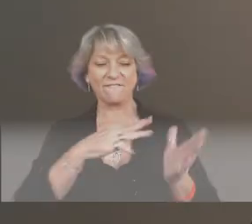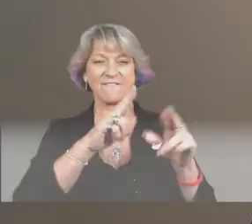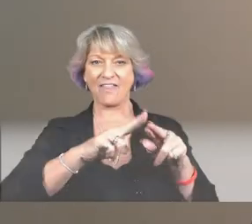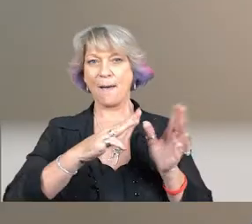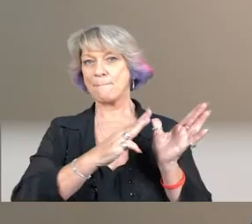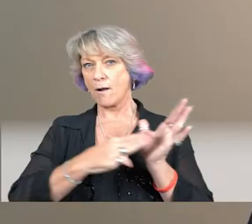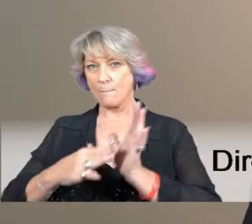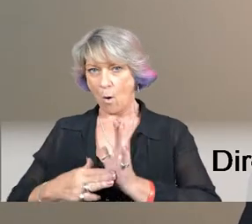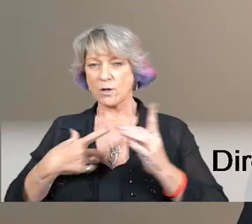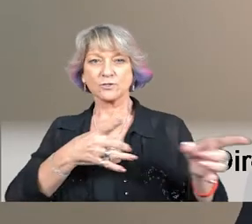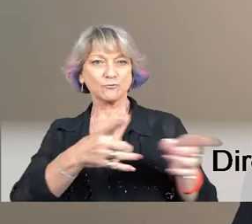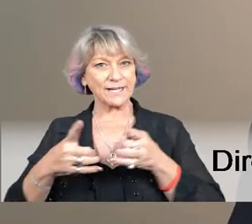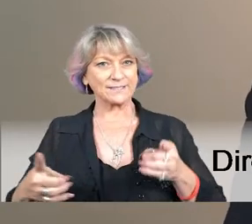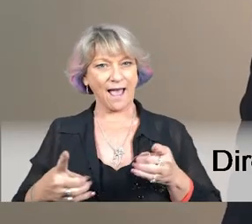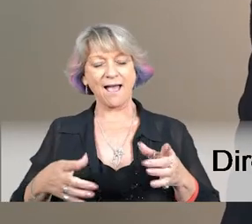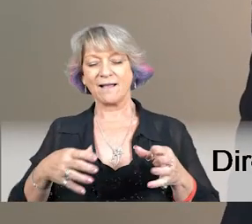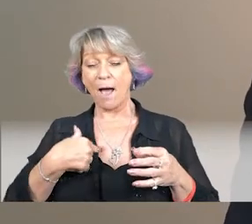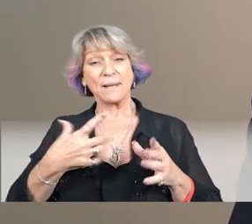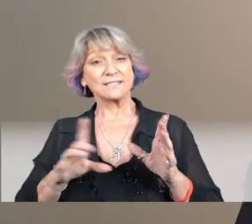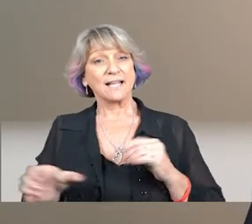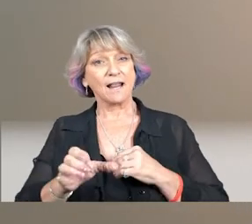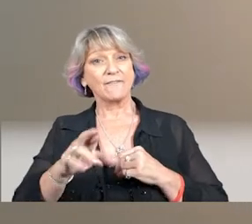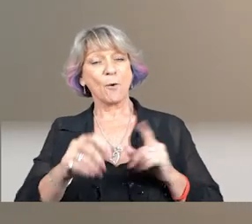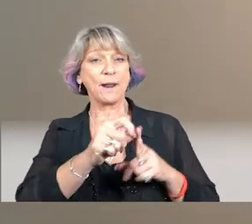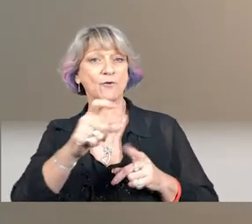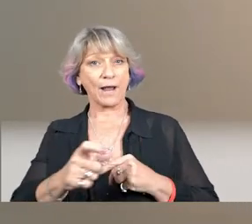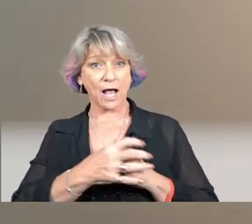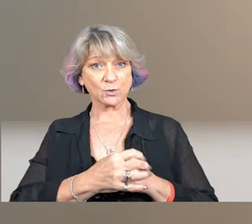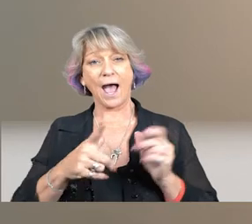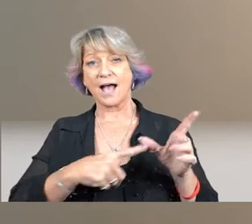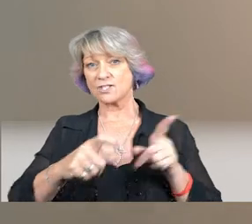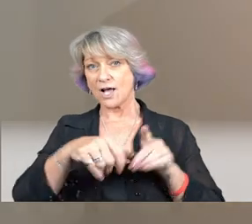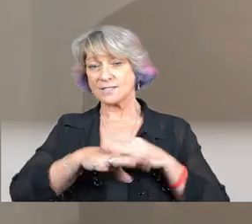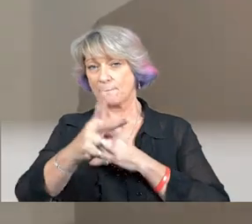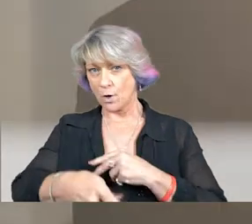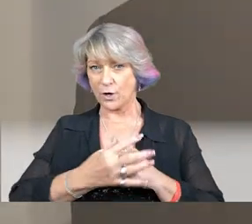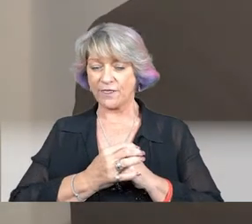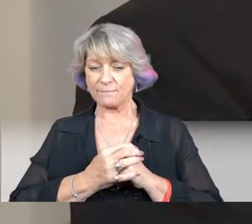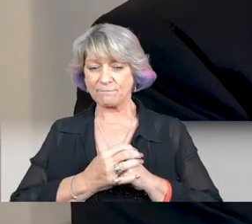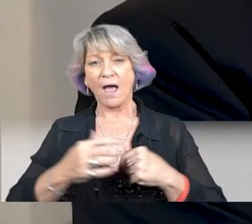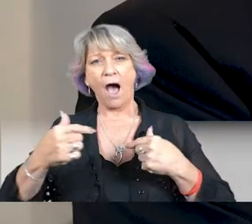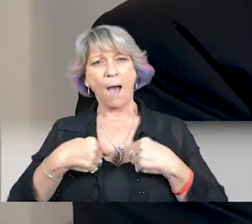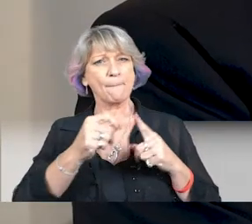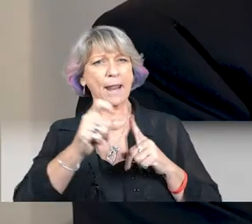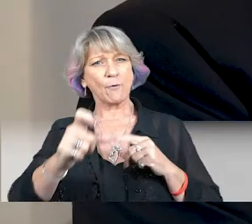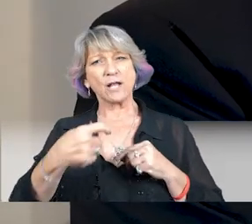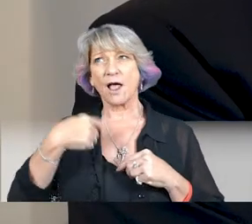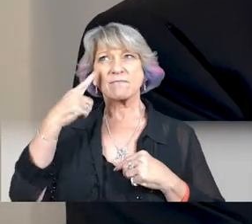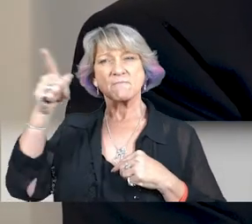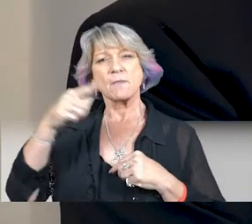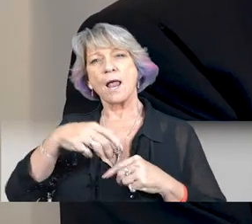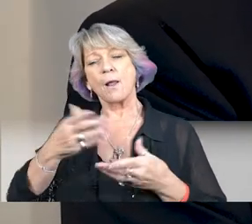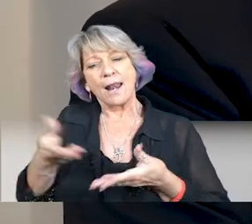Hi, I'm Father Michael Moore, Rector of Redemptoris Mater Seminary, and I'm a delegate for the Plenary Council from the Archdiocese of Perth. I hope the Plenary